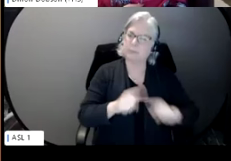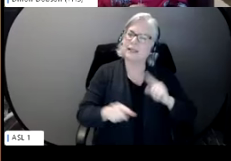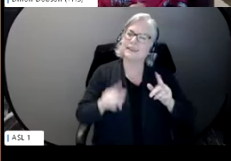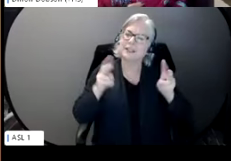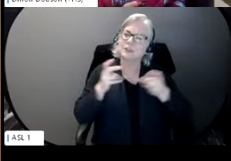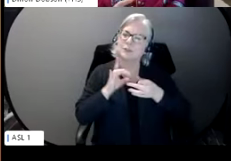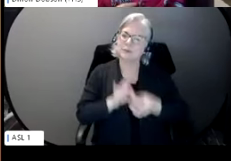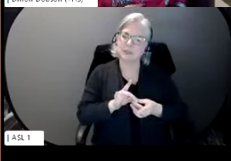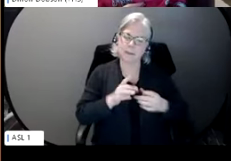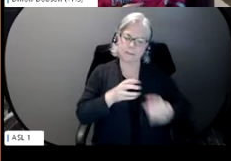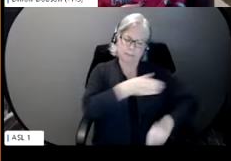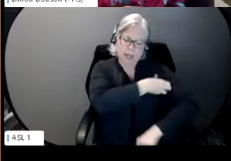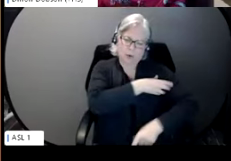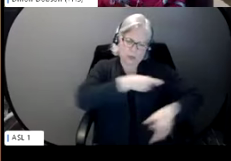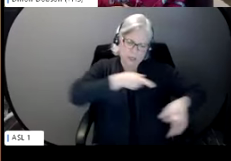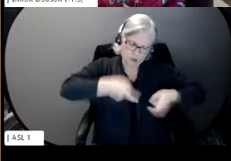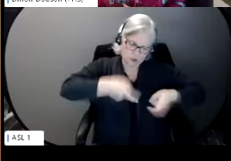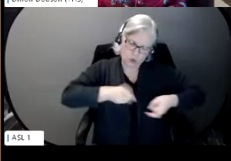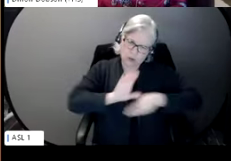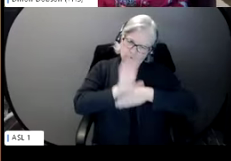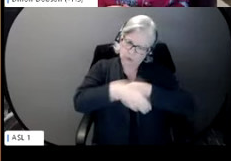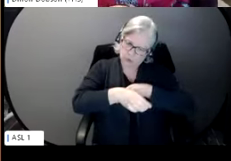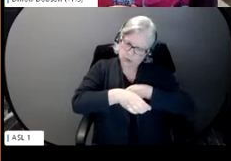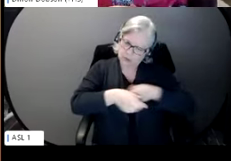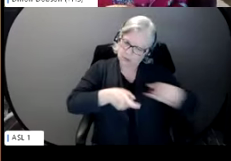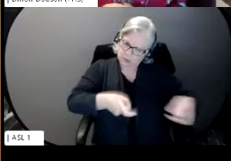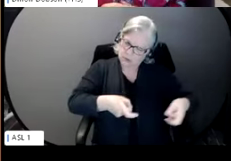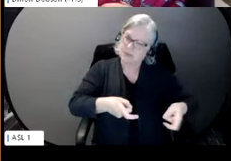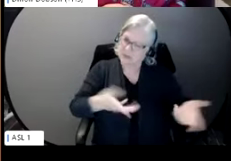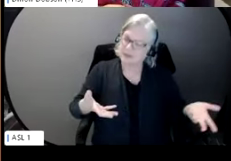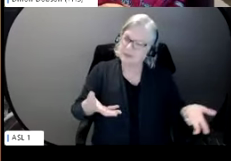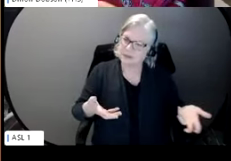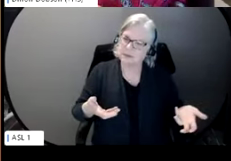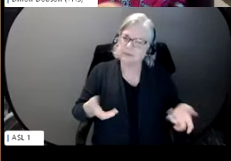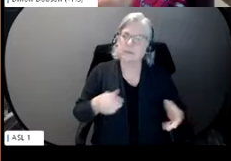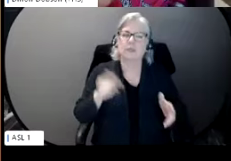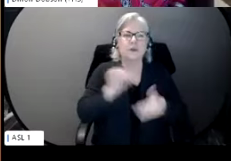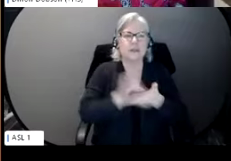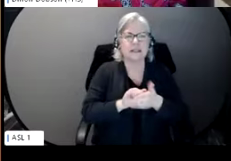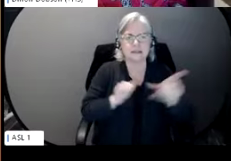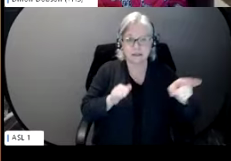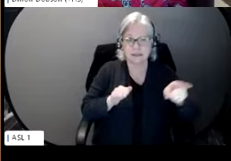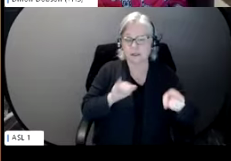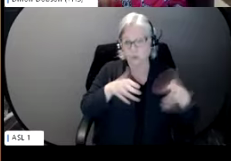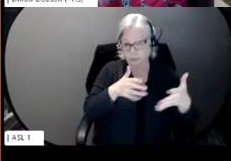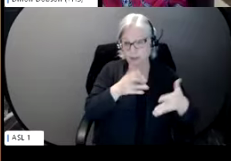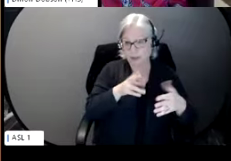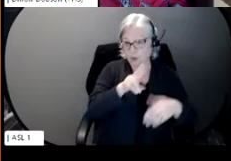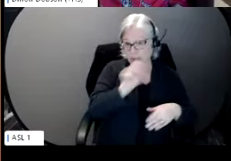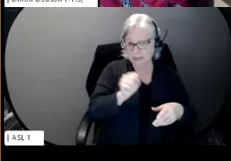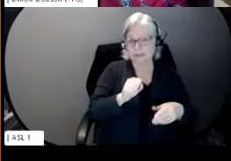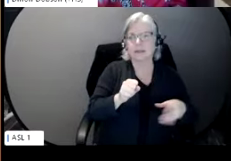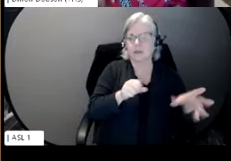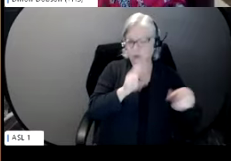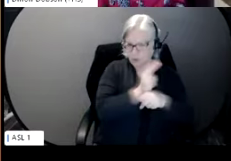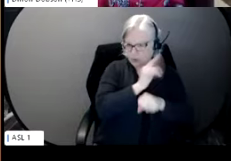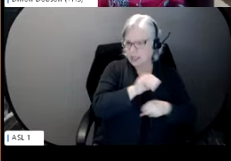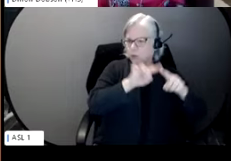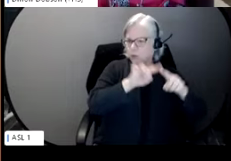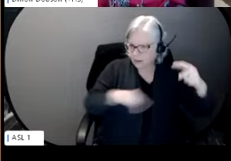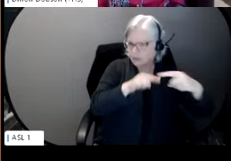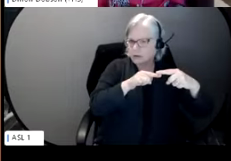control and coercion. And so the National Link Coalition in the United States has actually adapted the wheel to incorporate